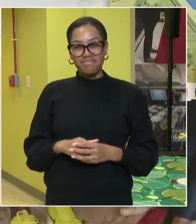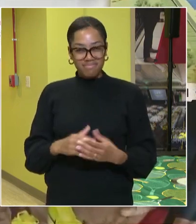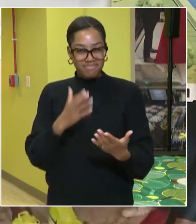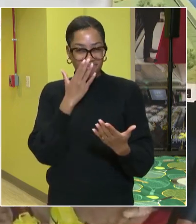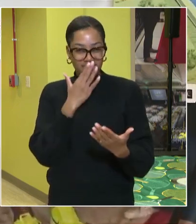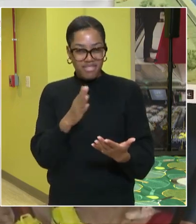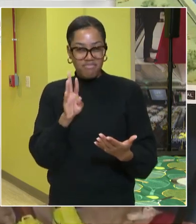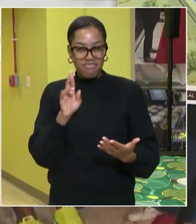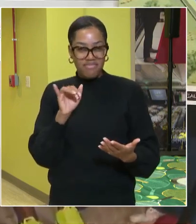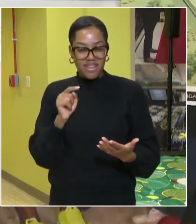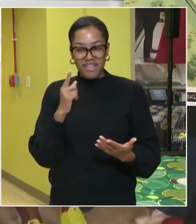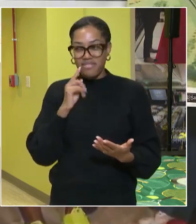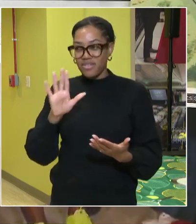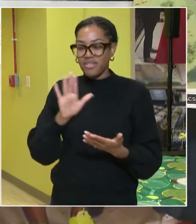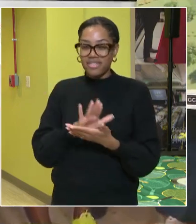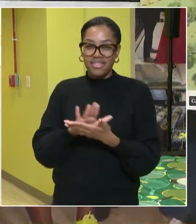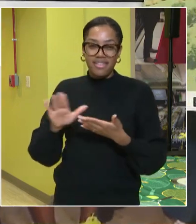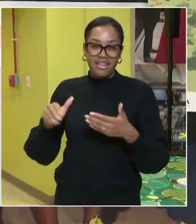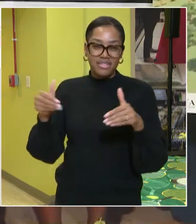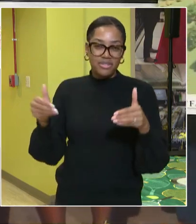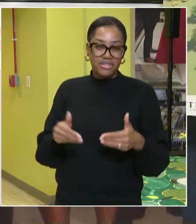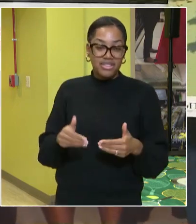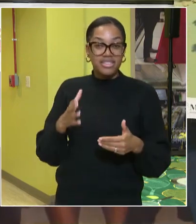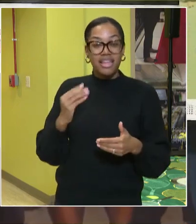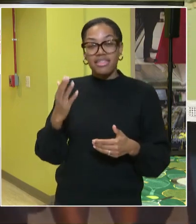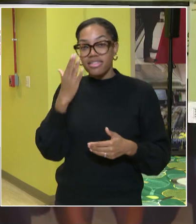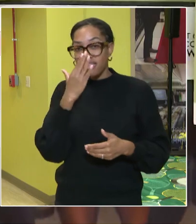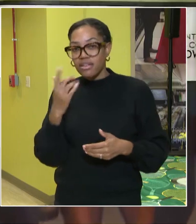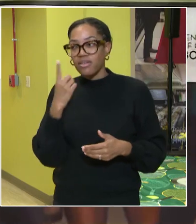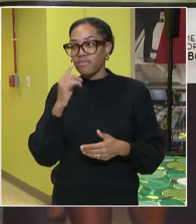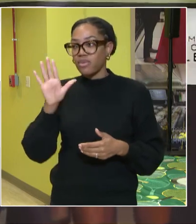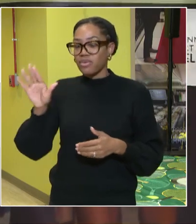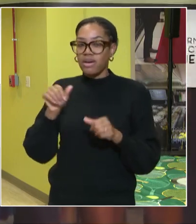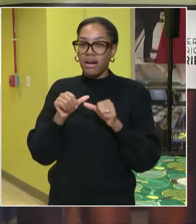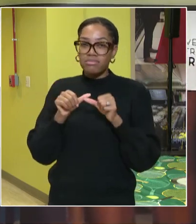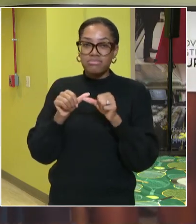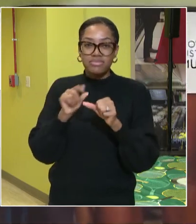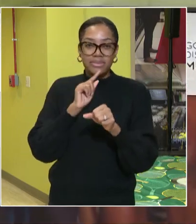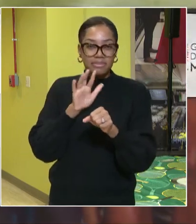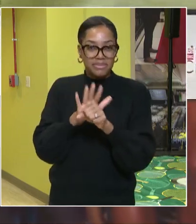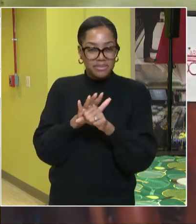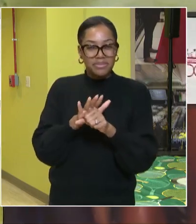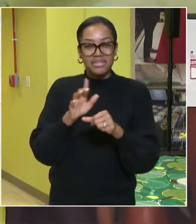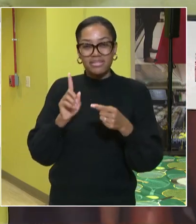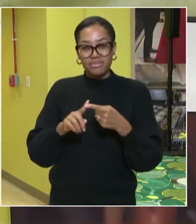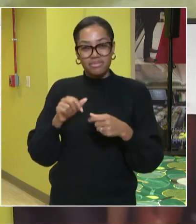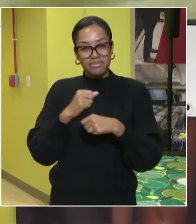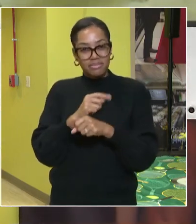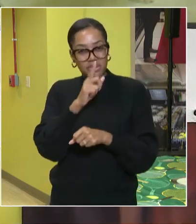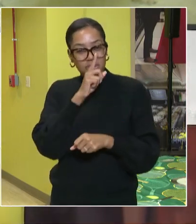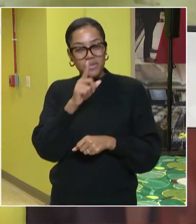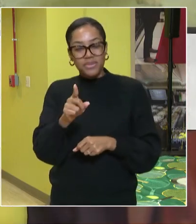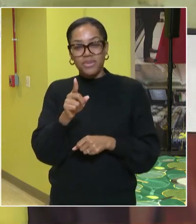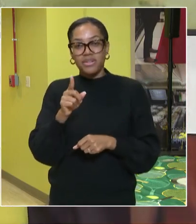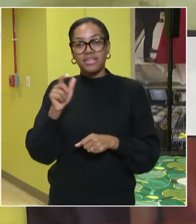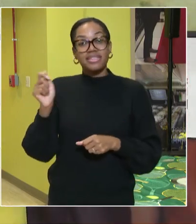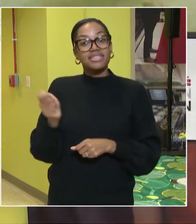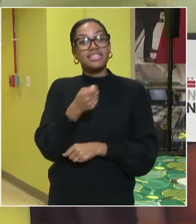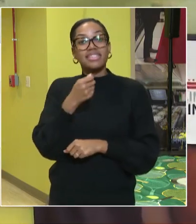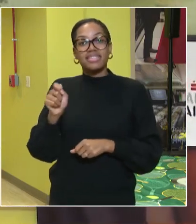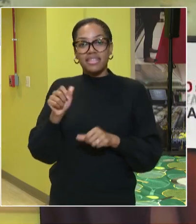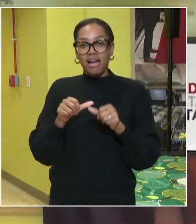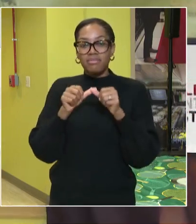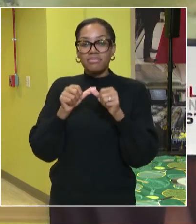Thank you, Brian, for your kind introduction, but also for your steadfast commitment to making sure that tennis